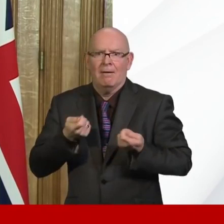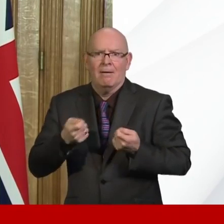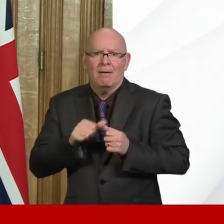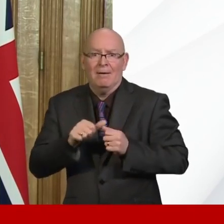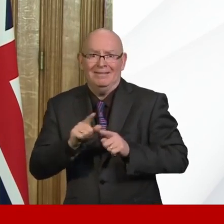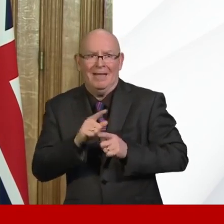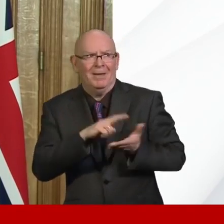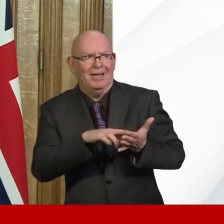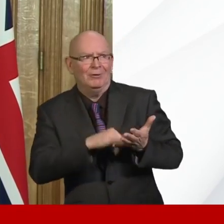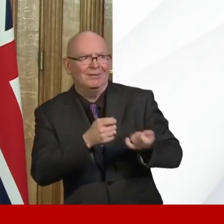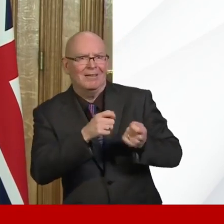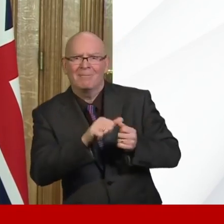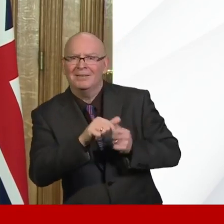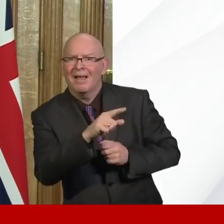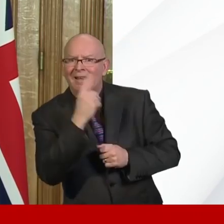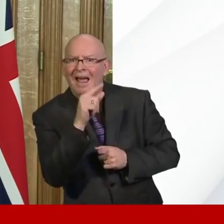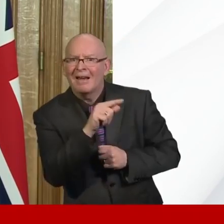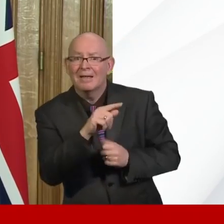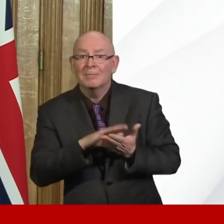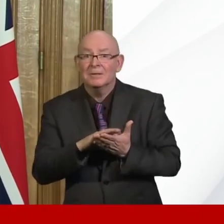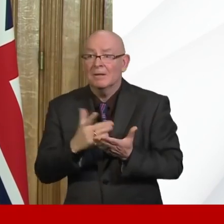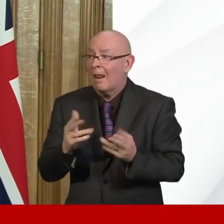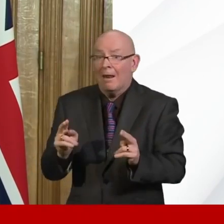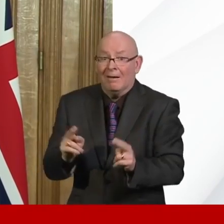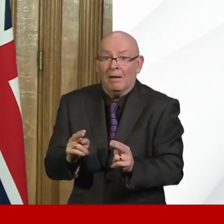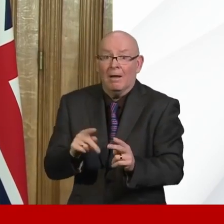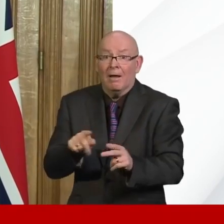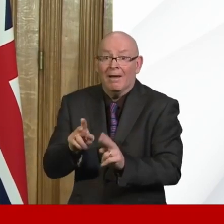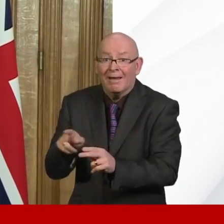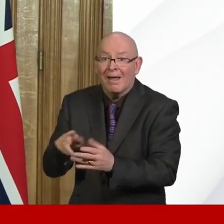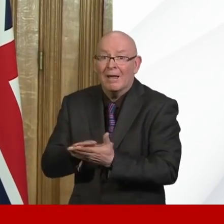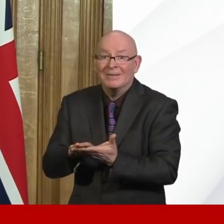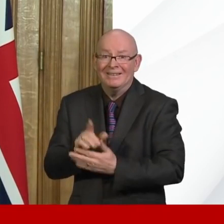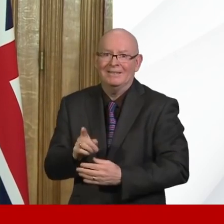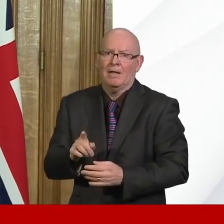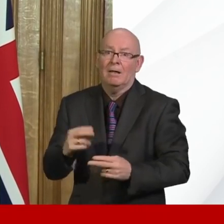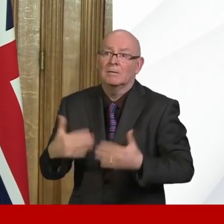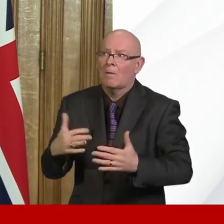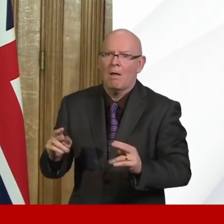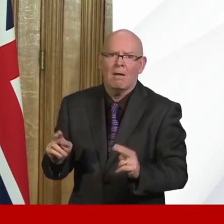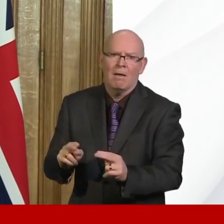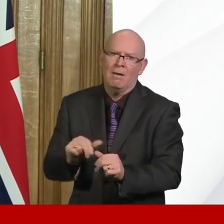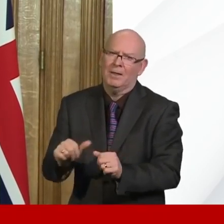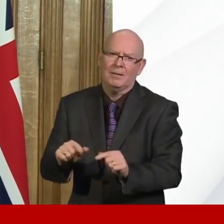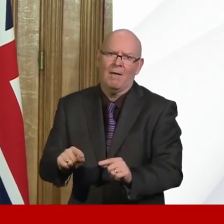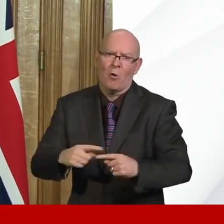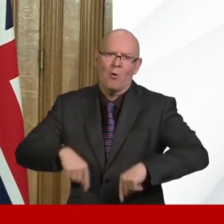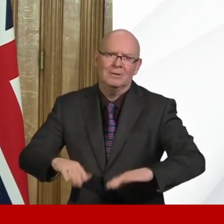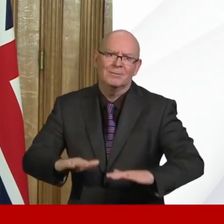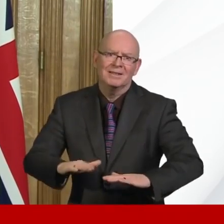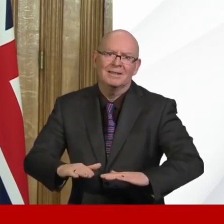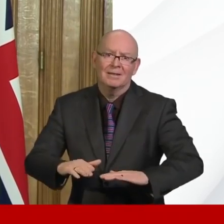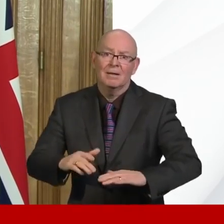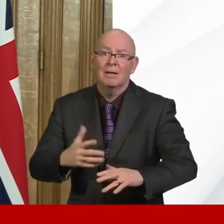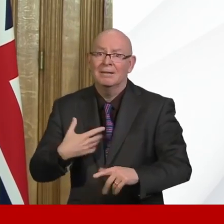say, and to get back to Beth's initial question, absolutely, we do not rule out, because it would be